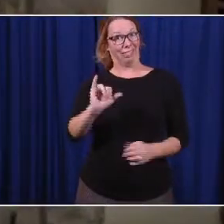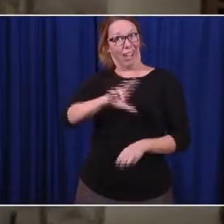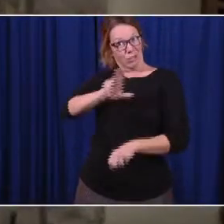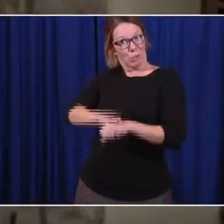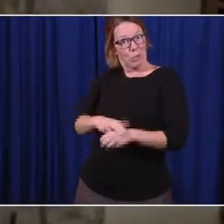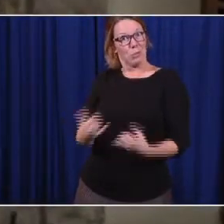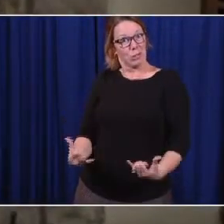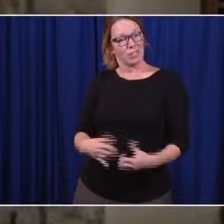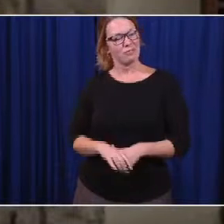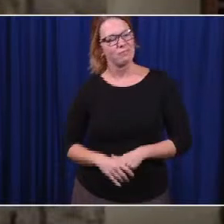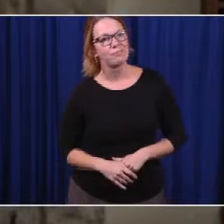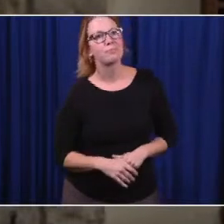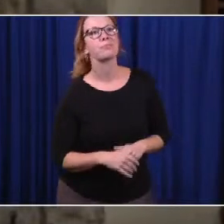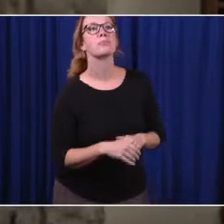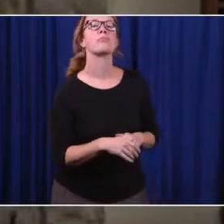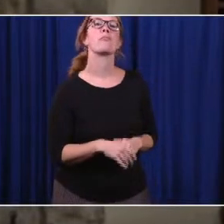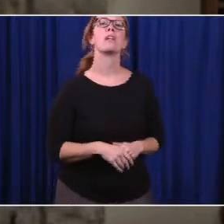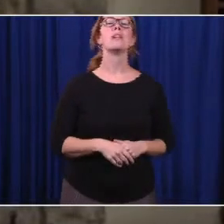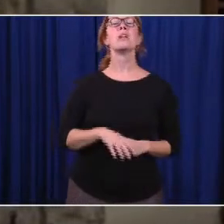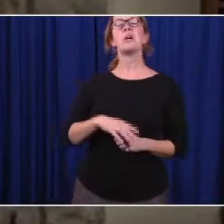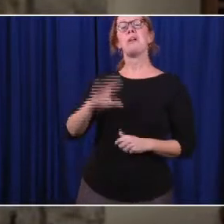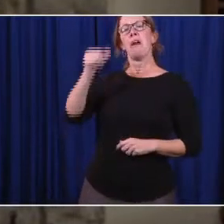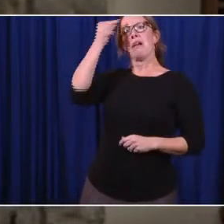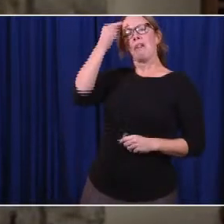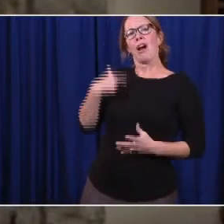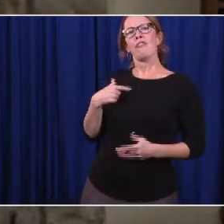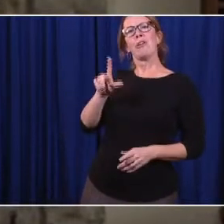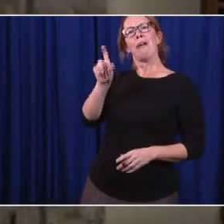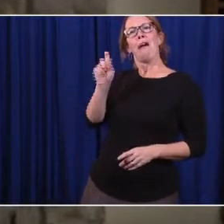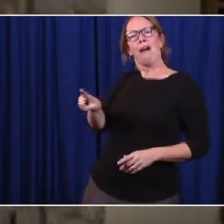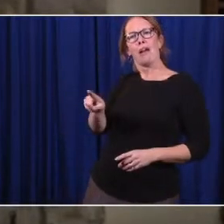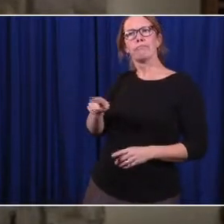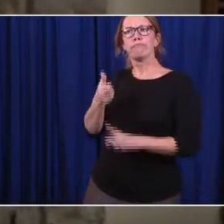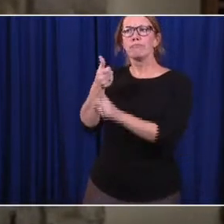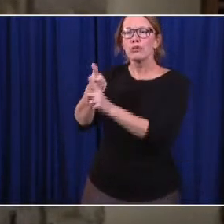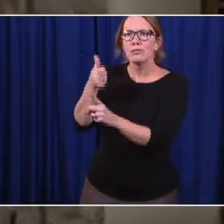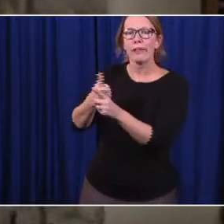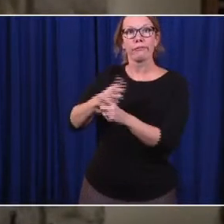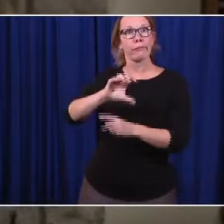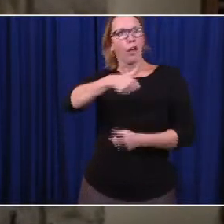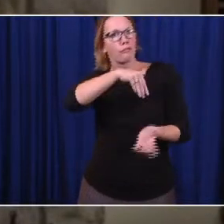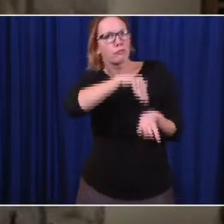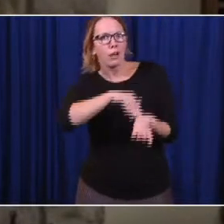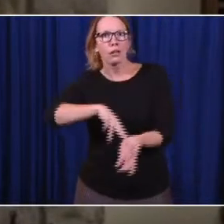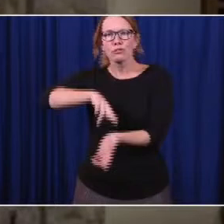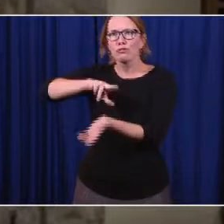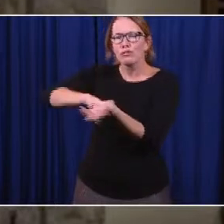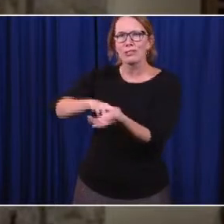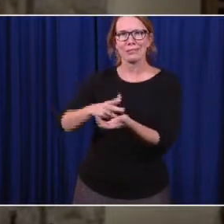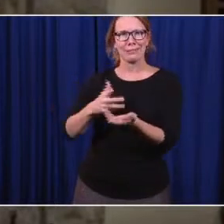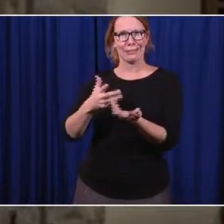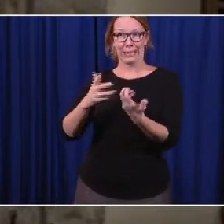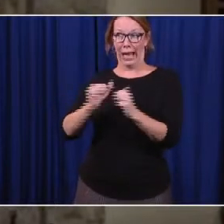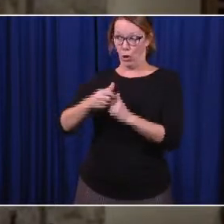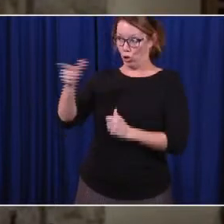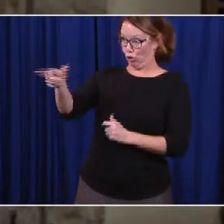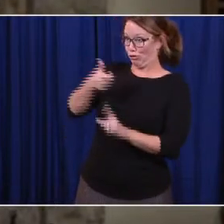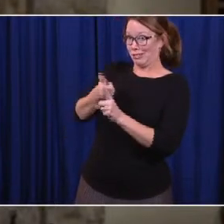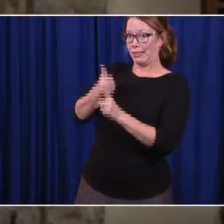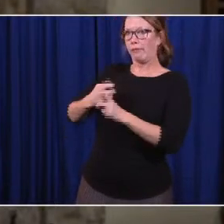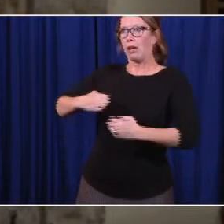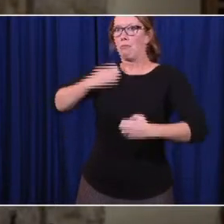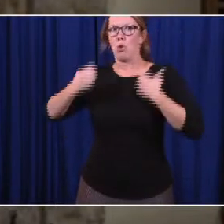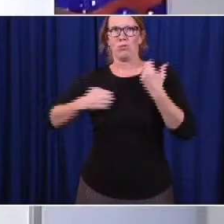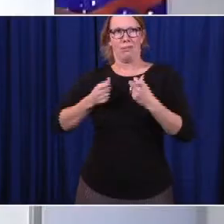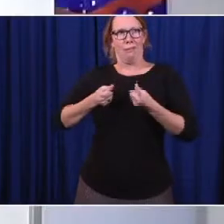how do you personally and the other doctors and nurses, how do you deal with this?